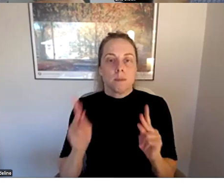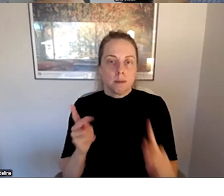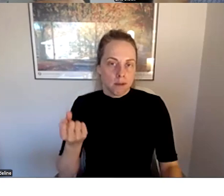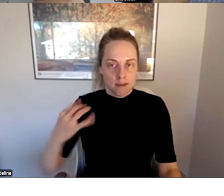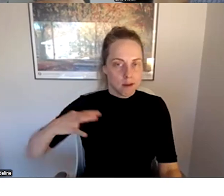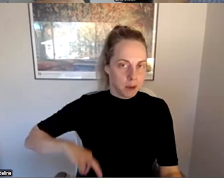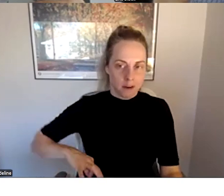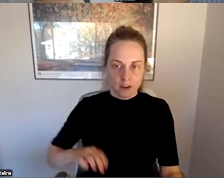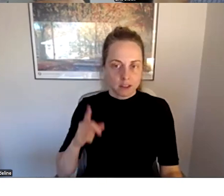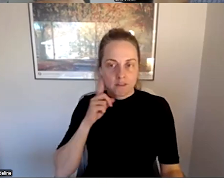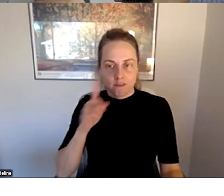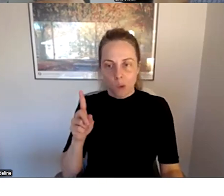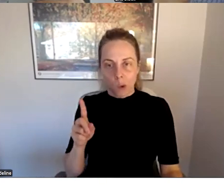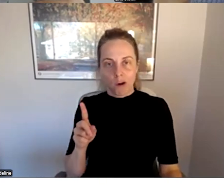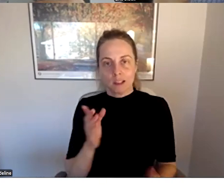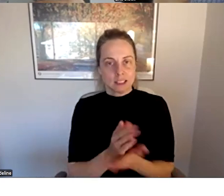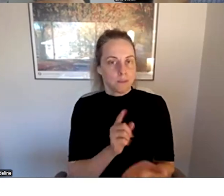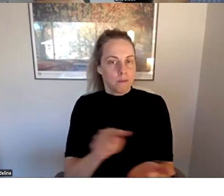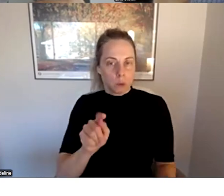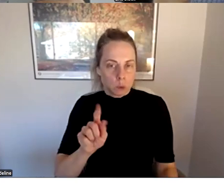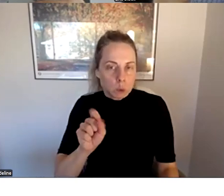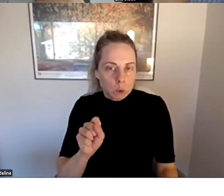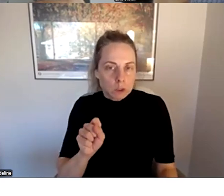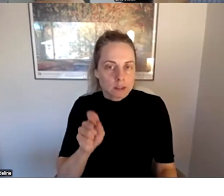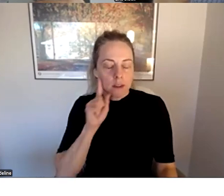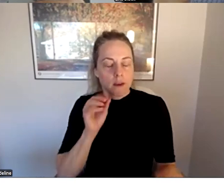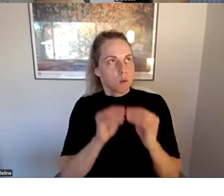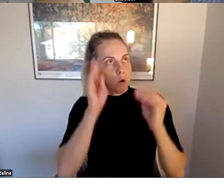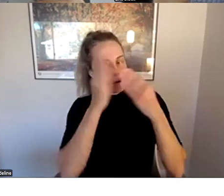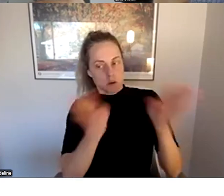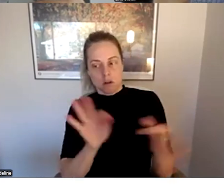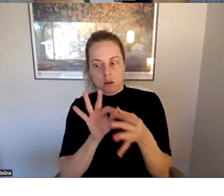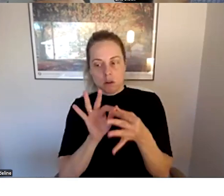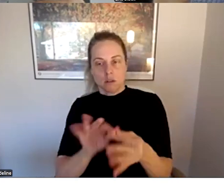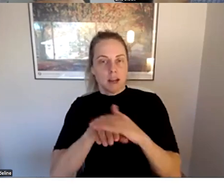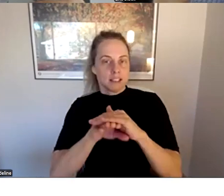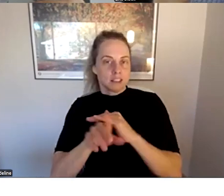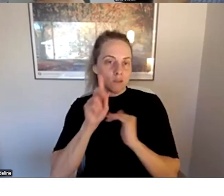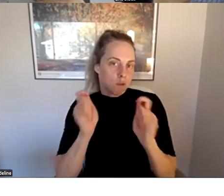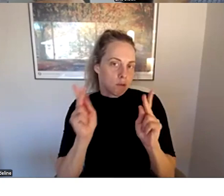of activating some of those tools to think more broadly around access for all people.